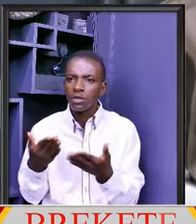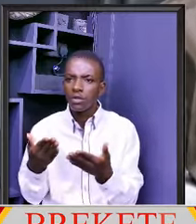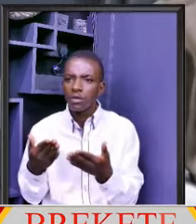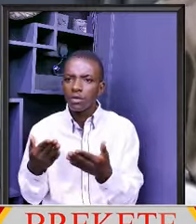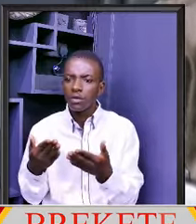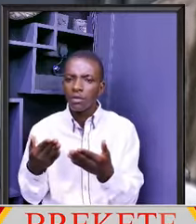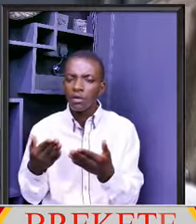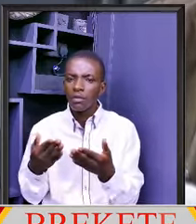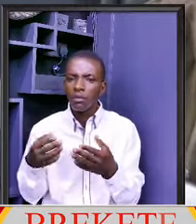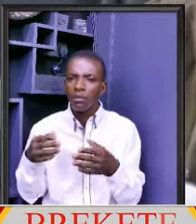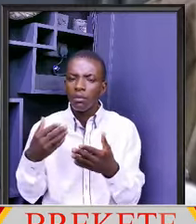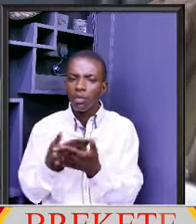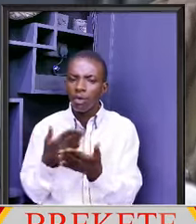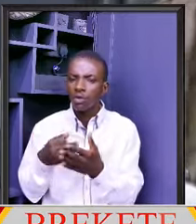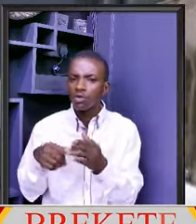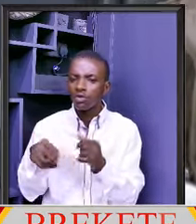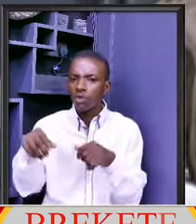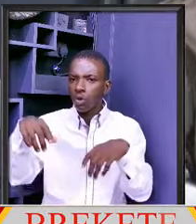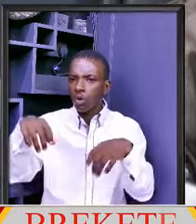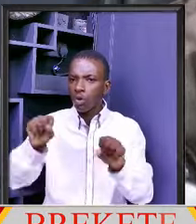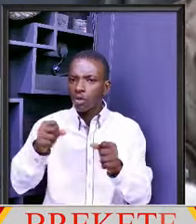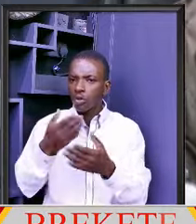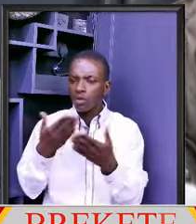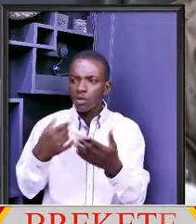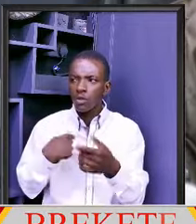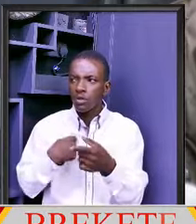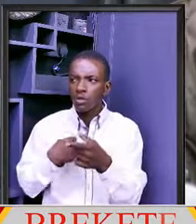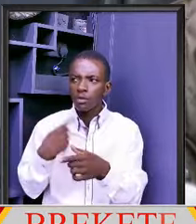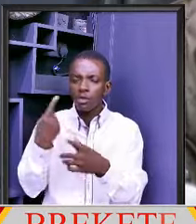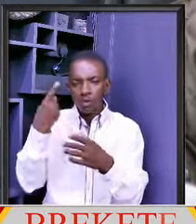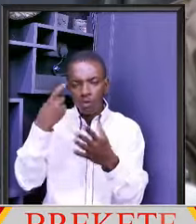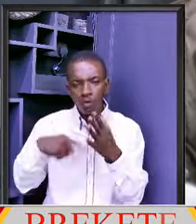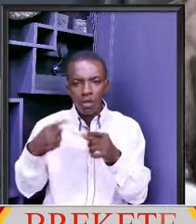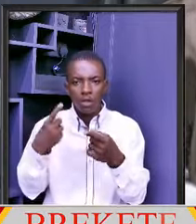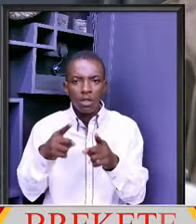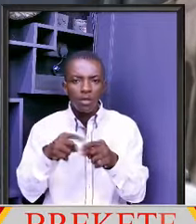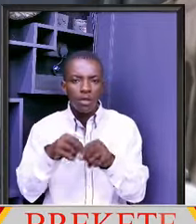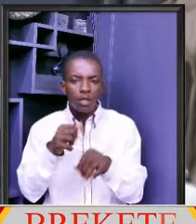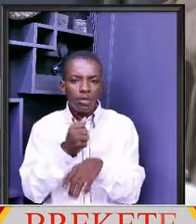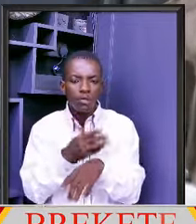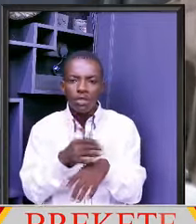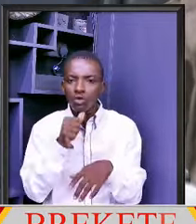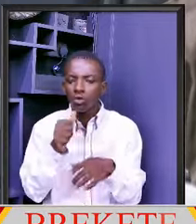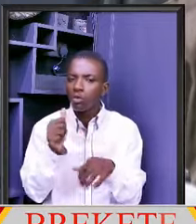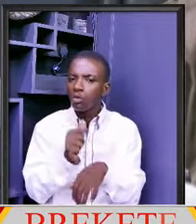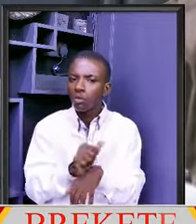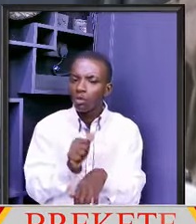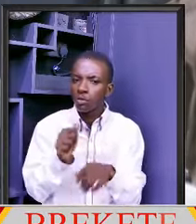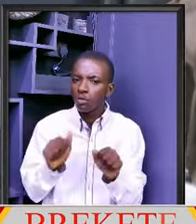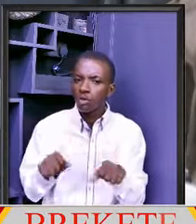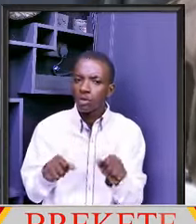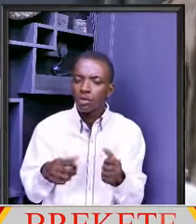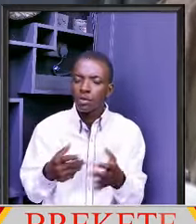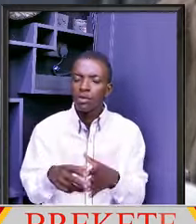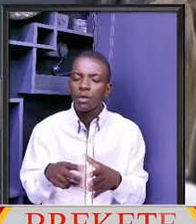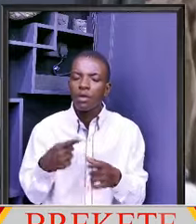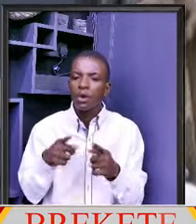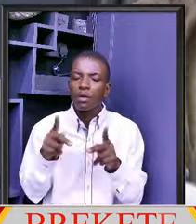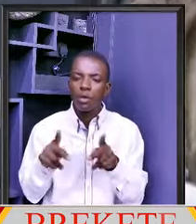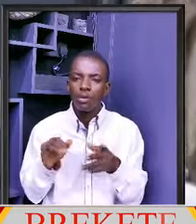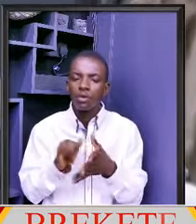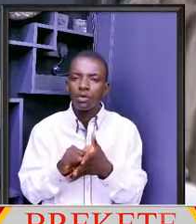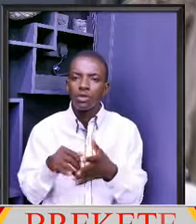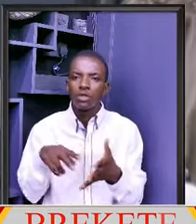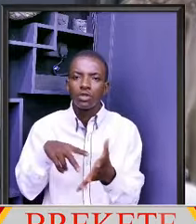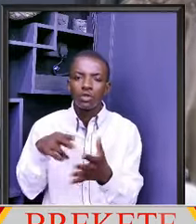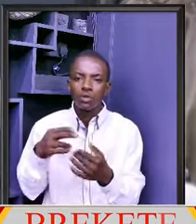Kekan or Kada. And somebody like me, I said, because of what is happening in Abuja arrest, I said, no, it's not possible. But the people stood